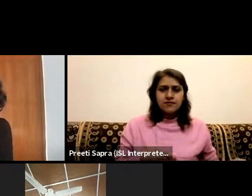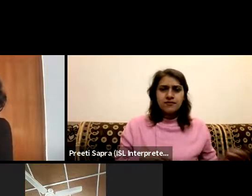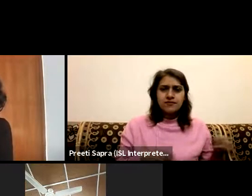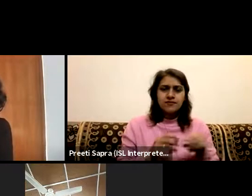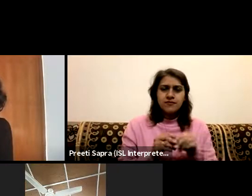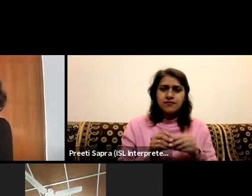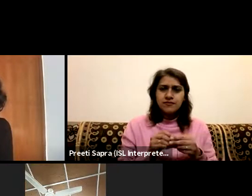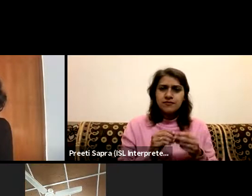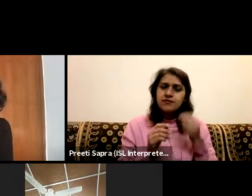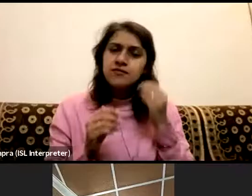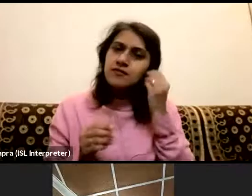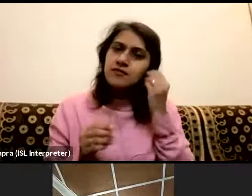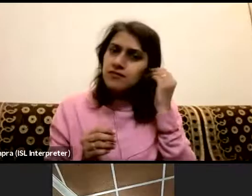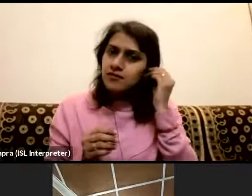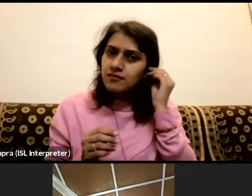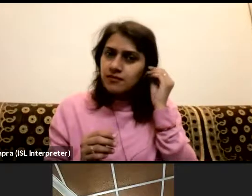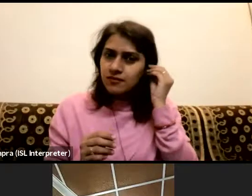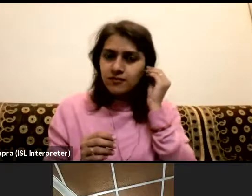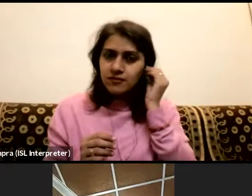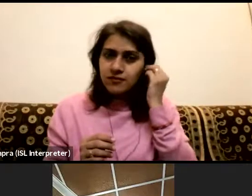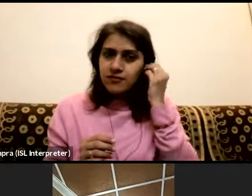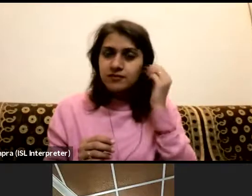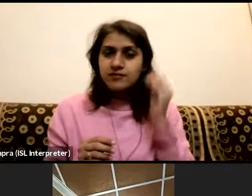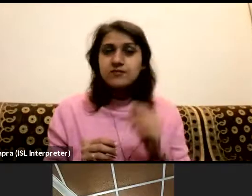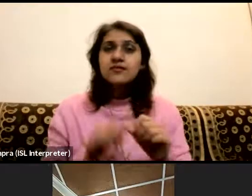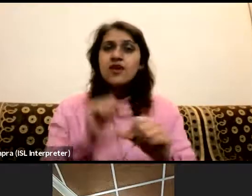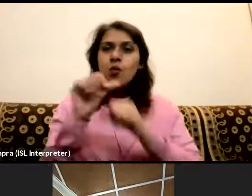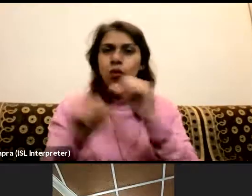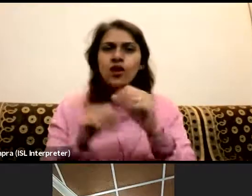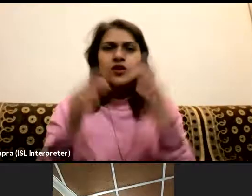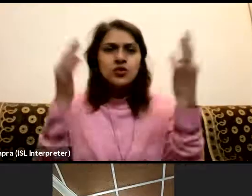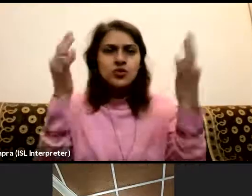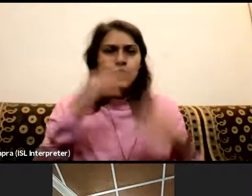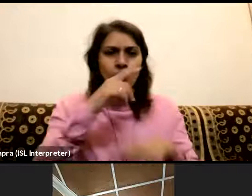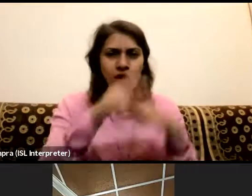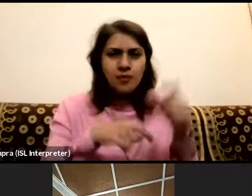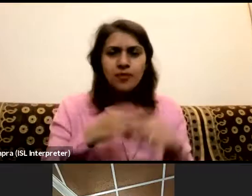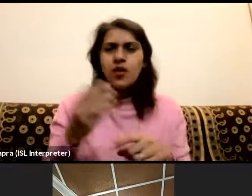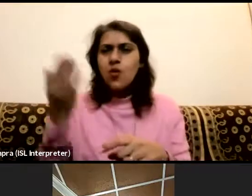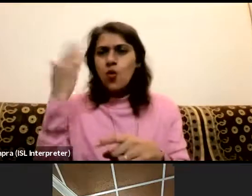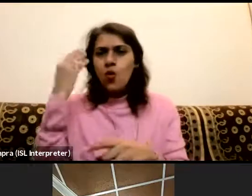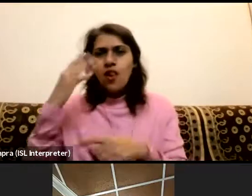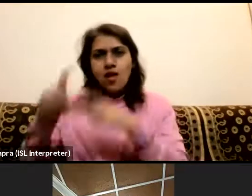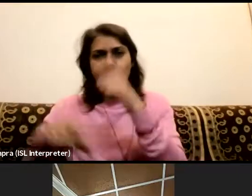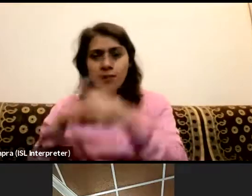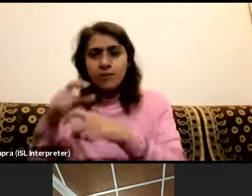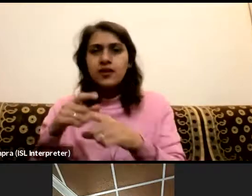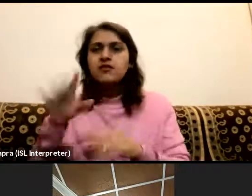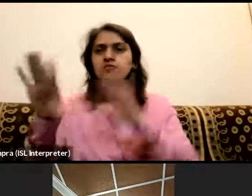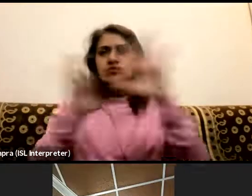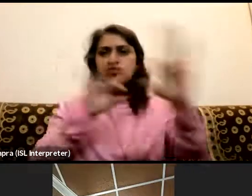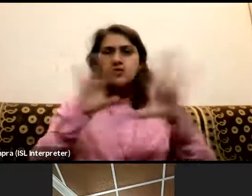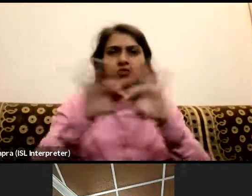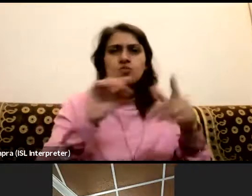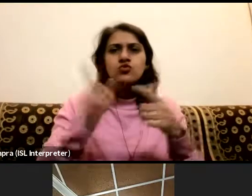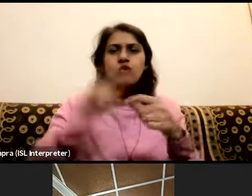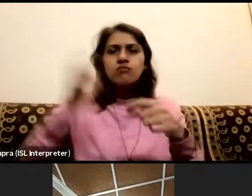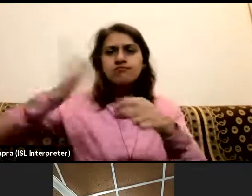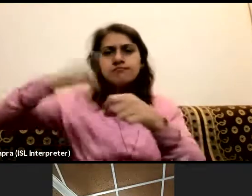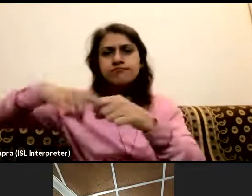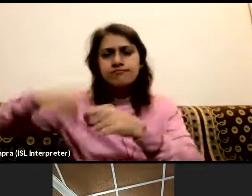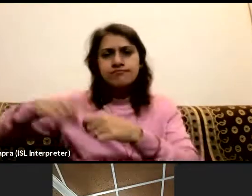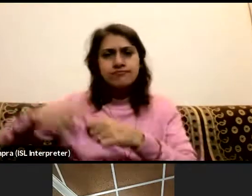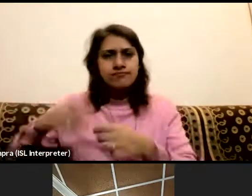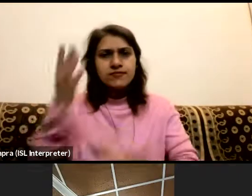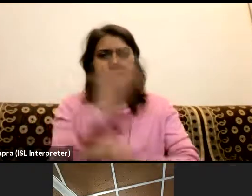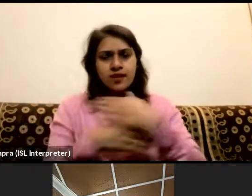champion industries, the early starters, early movers, to identify who have started hiring persons with special abilities,